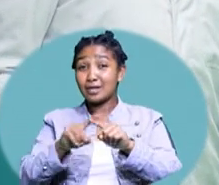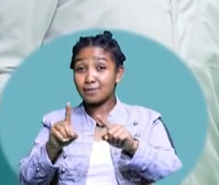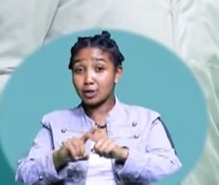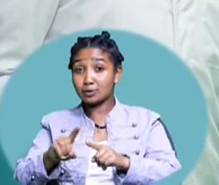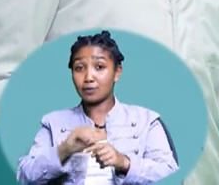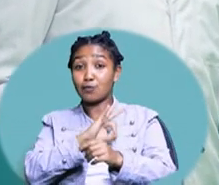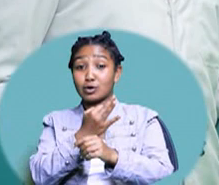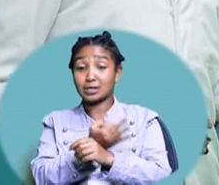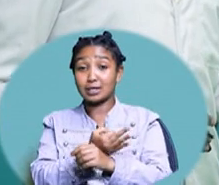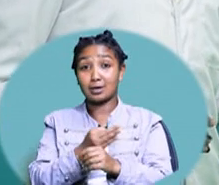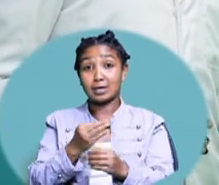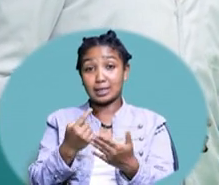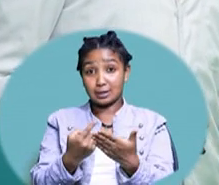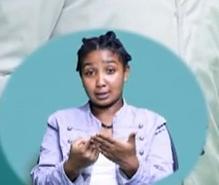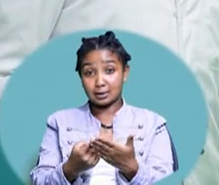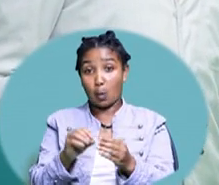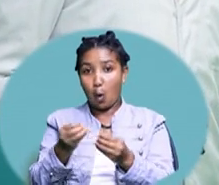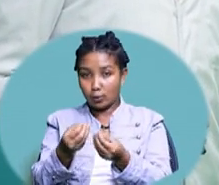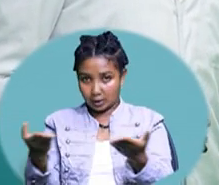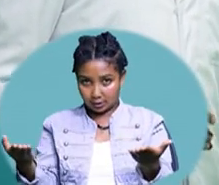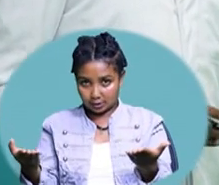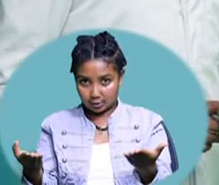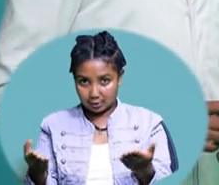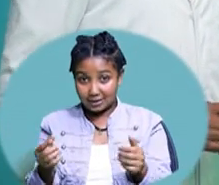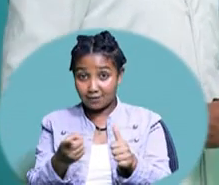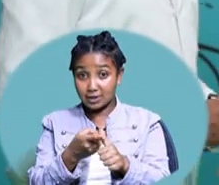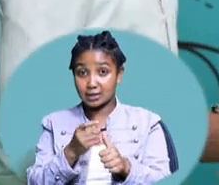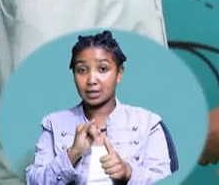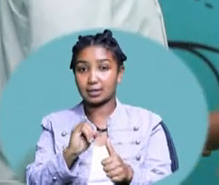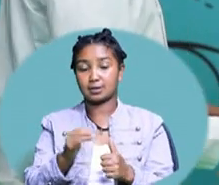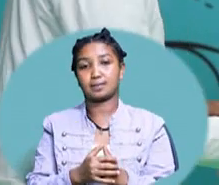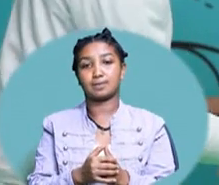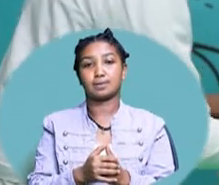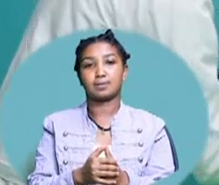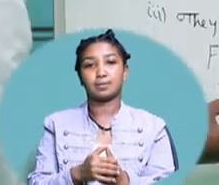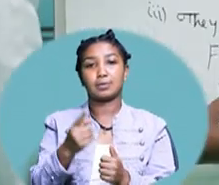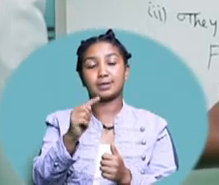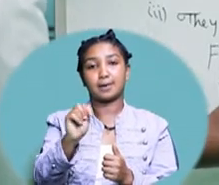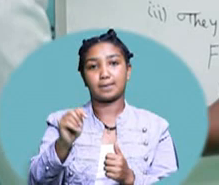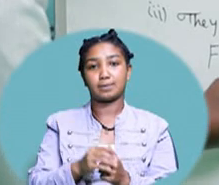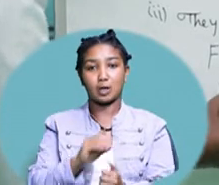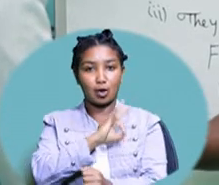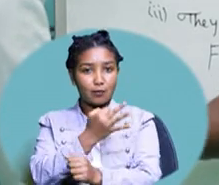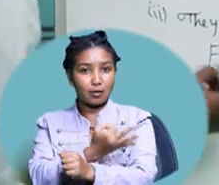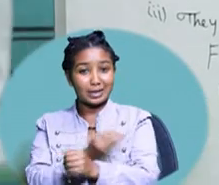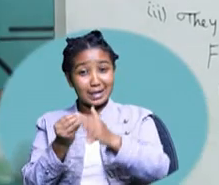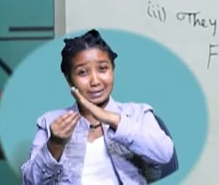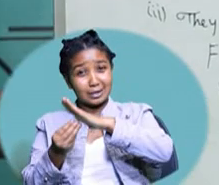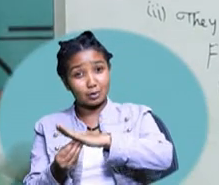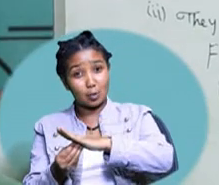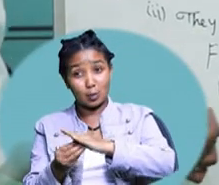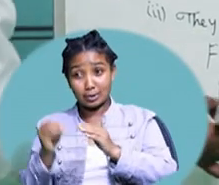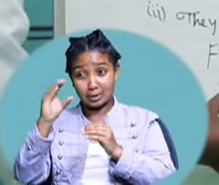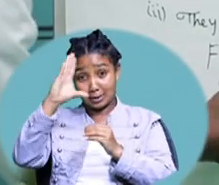different forces acting on this object. The first thing is the force exerted